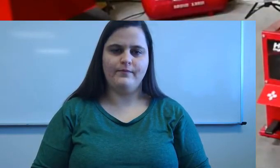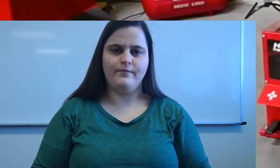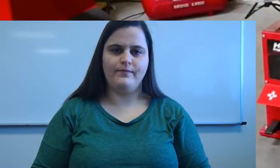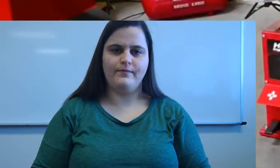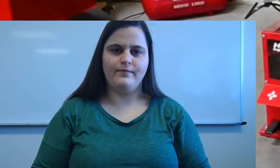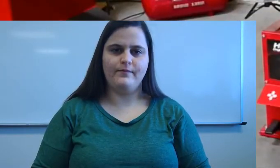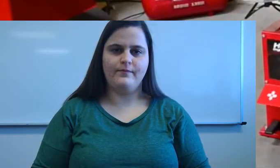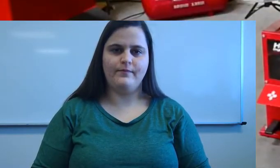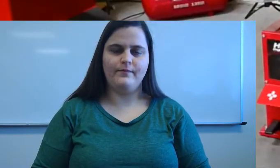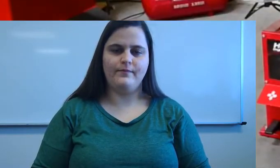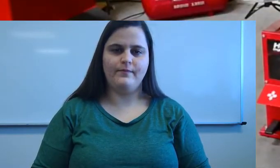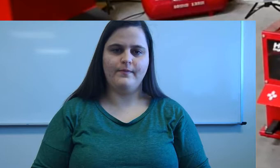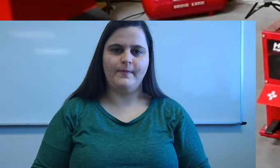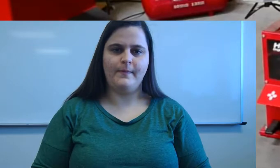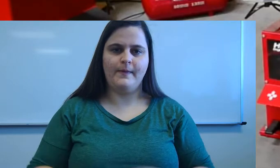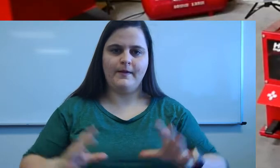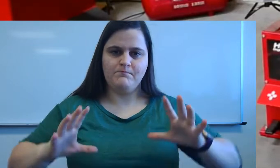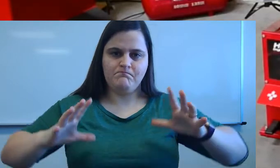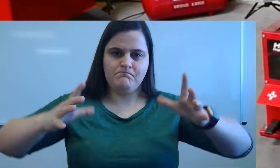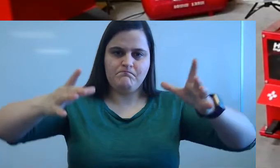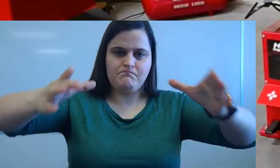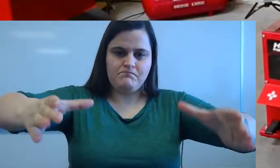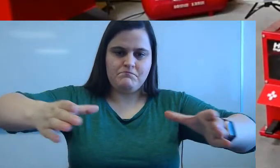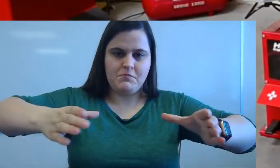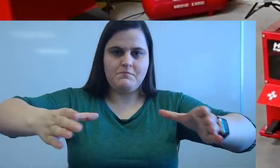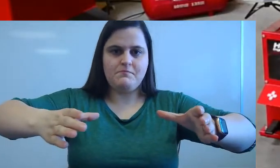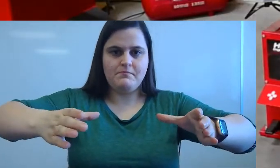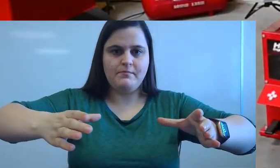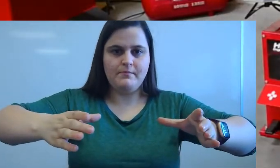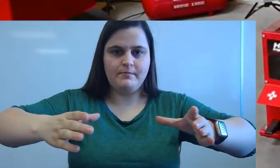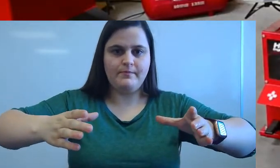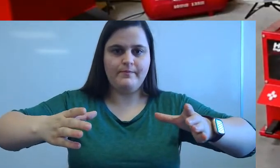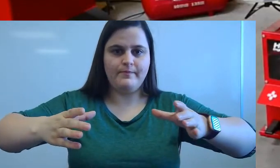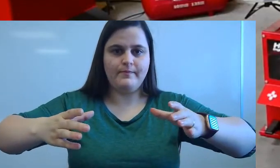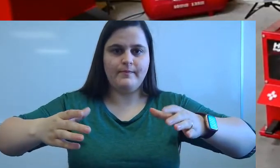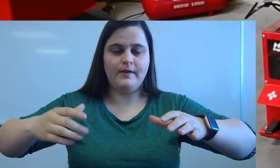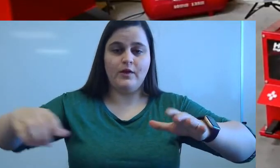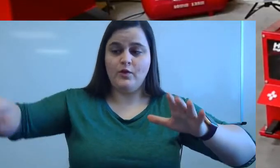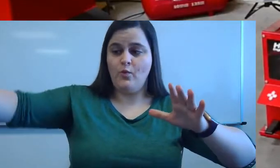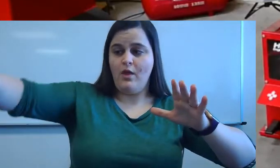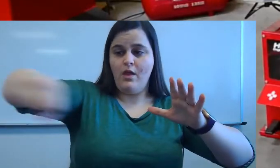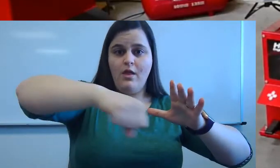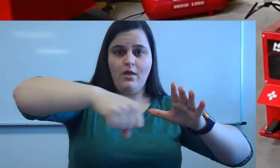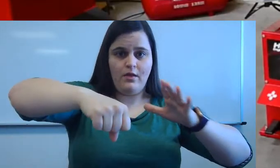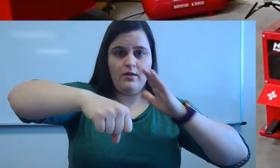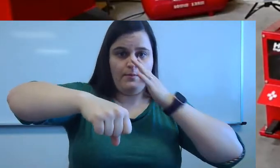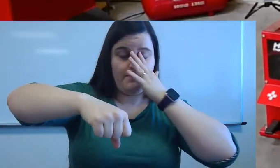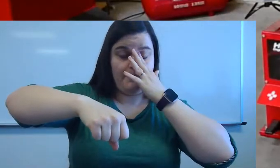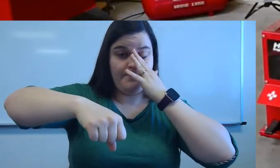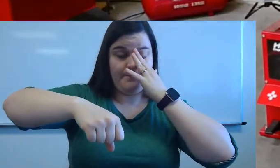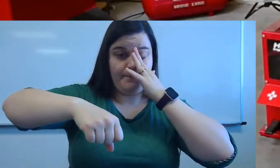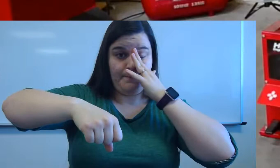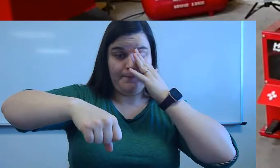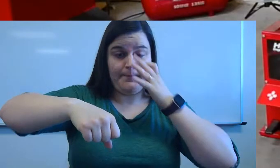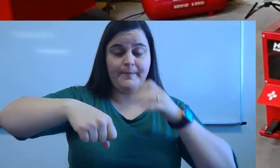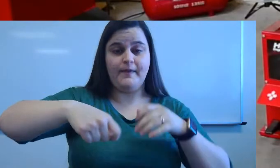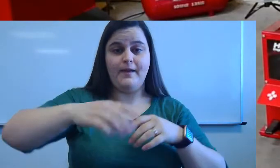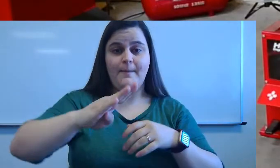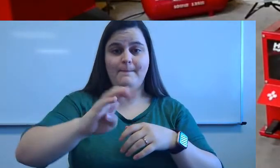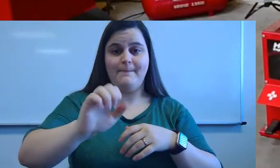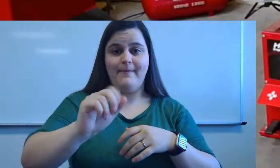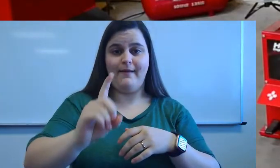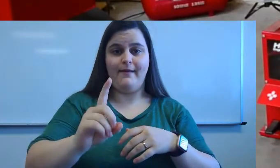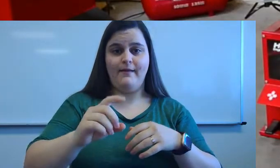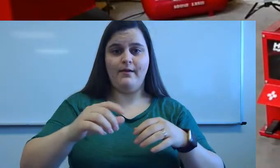and we're going to take our arm out of the way, push our tire back on and put our swing arm back in. I'm to take the